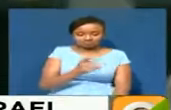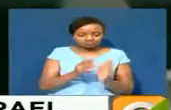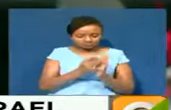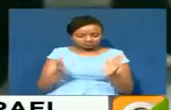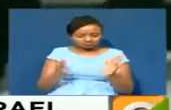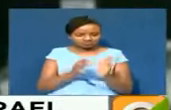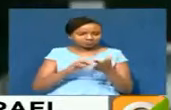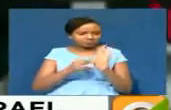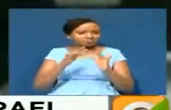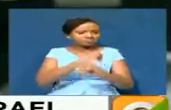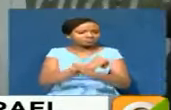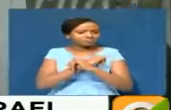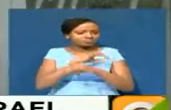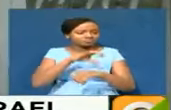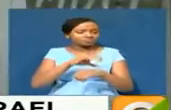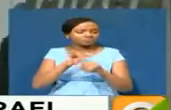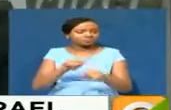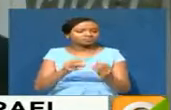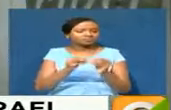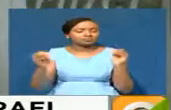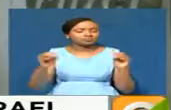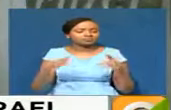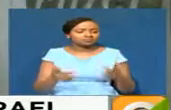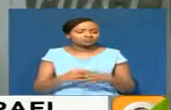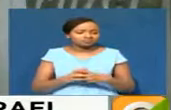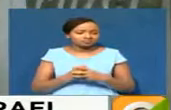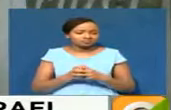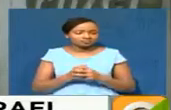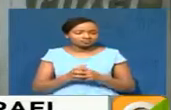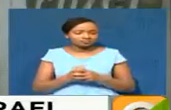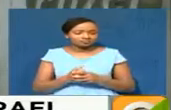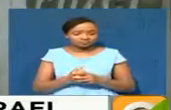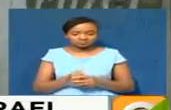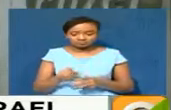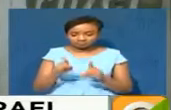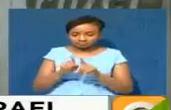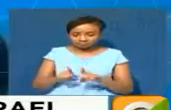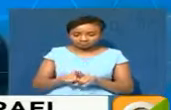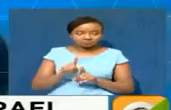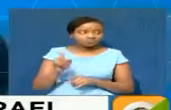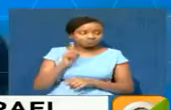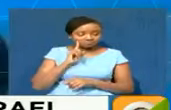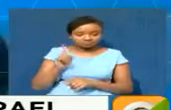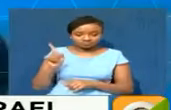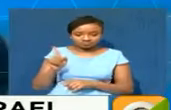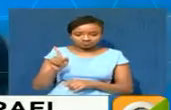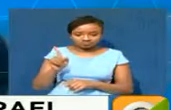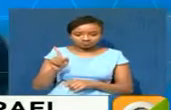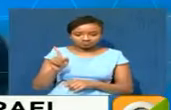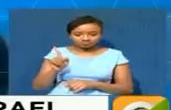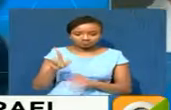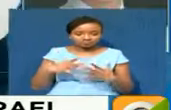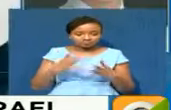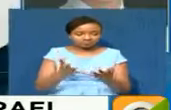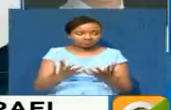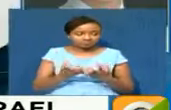long immunity lasts after vaccination. On April 15th, Pfizer CEO Albert Bourla said people will likely need a